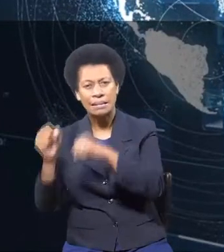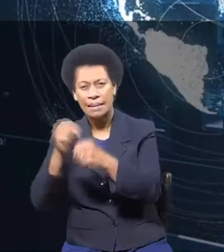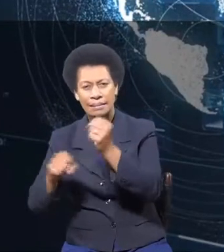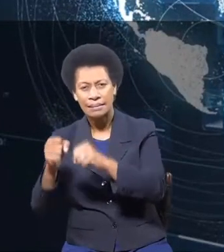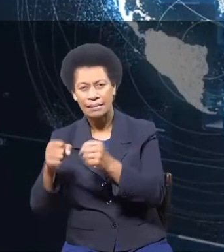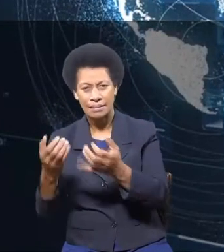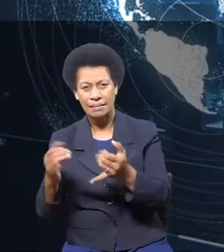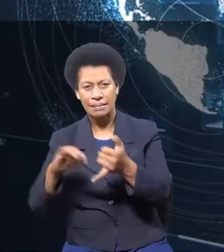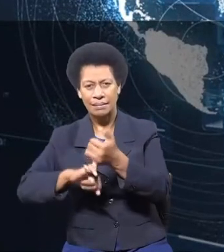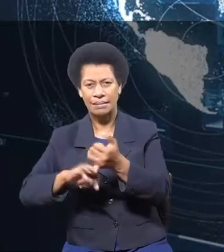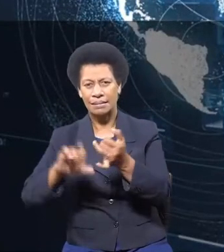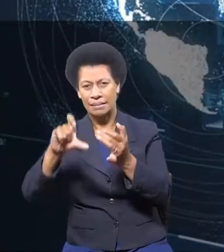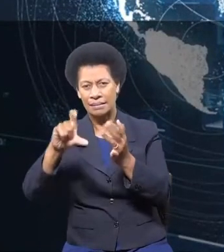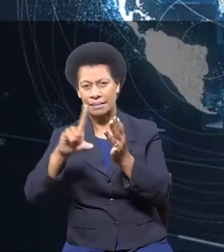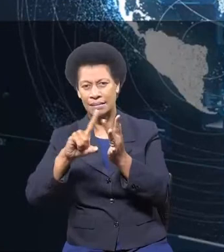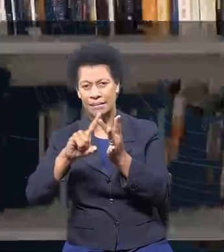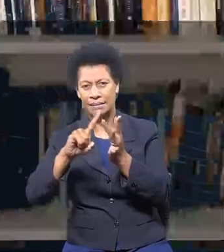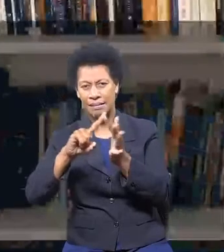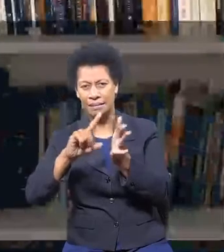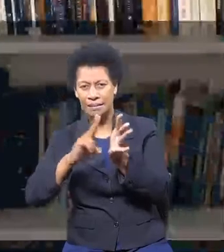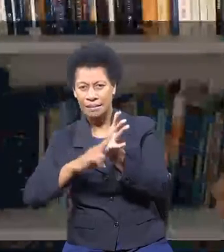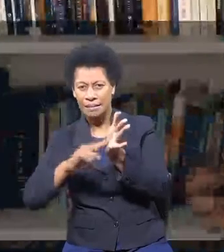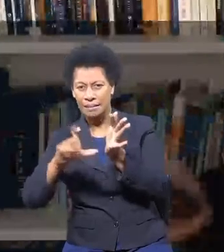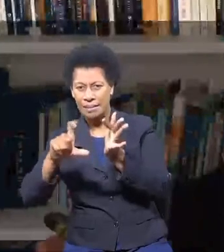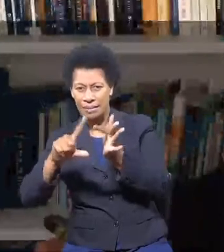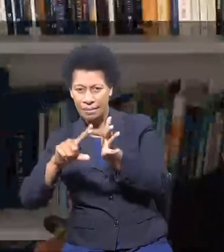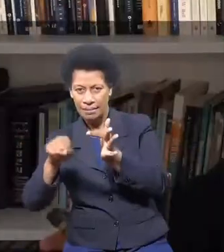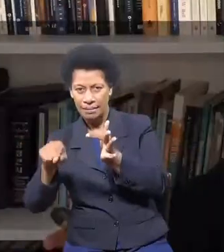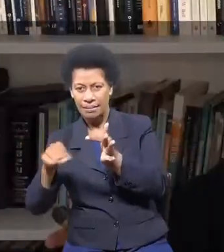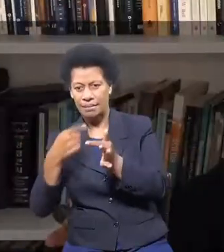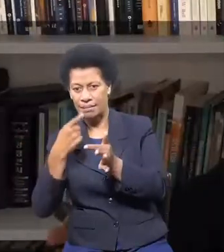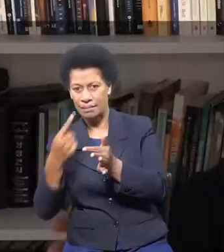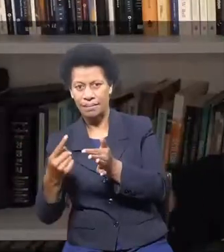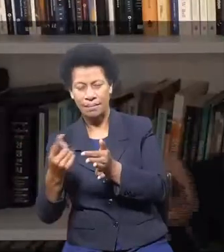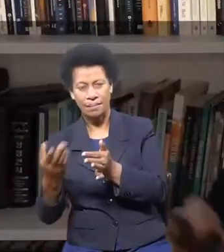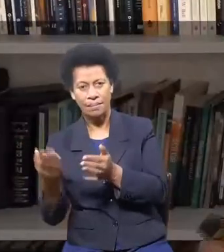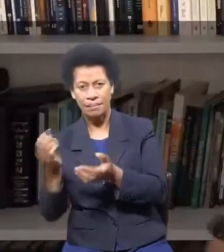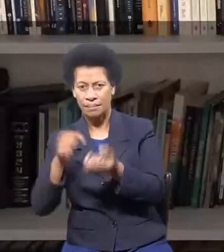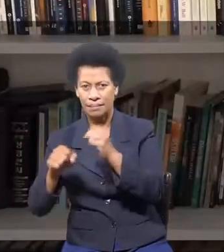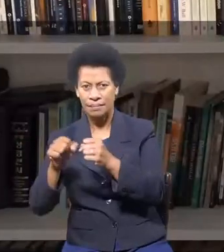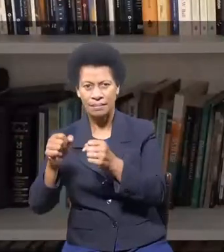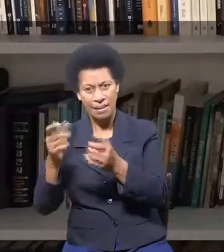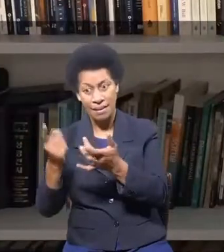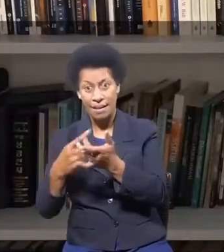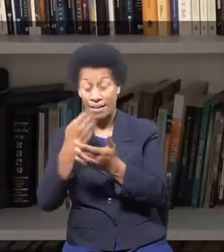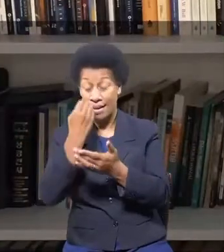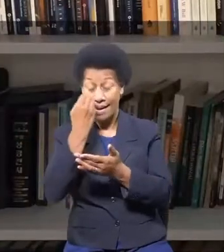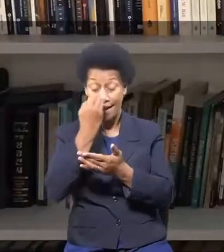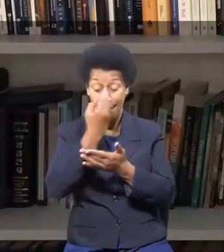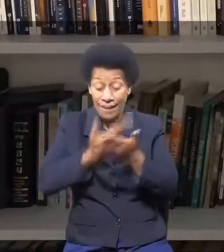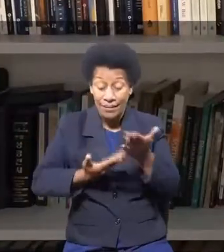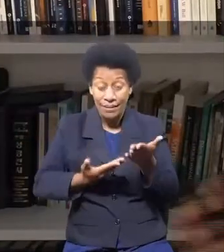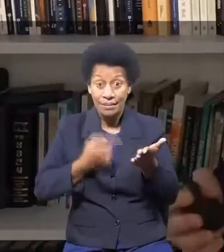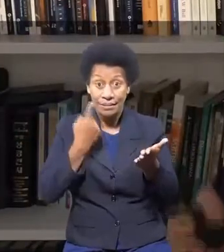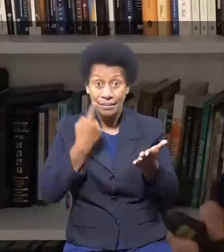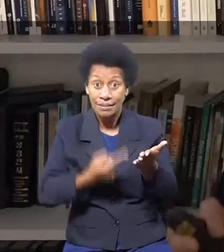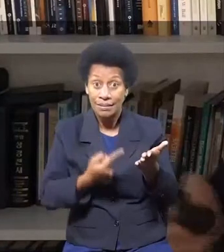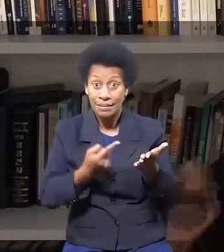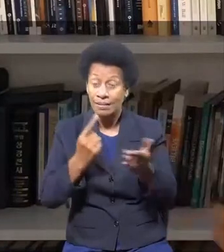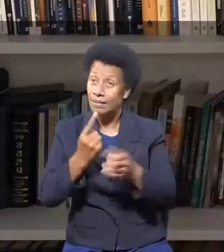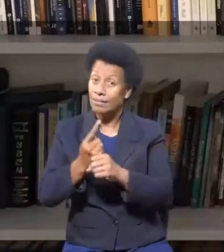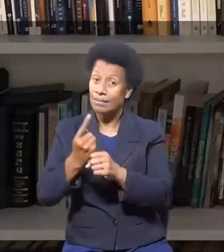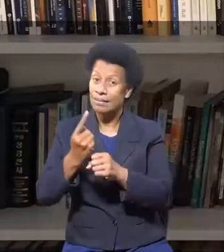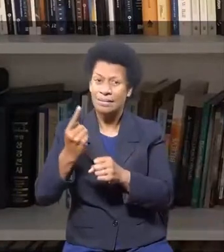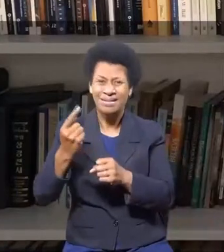tell us about creation? Is there any evidence that God created this world in 6 days